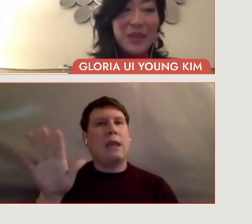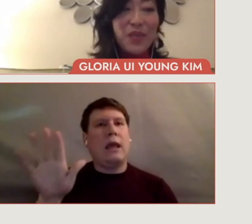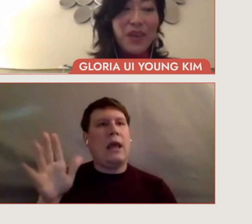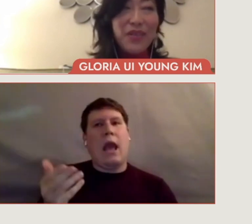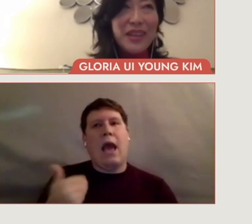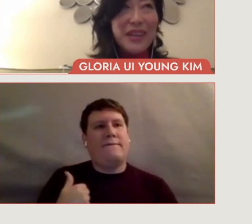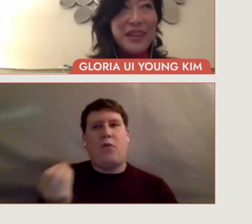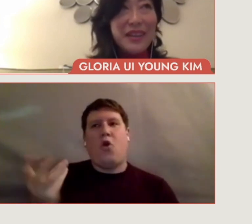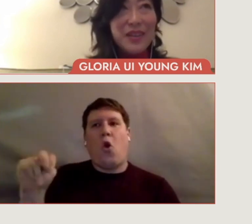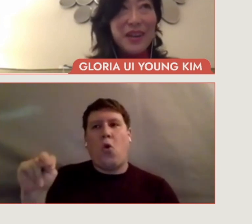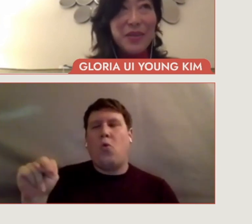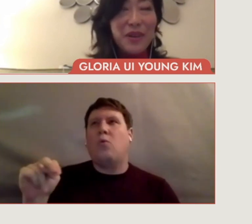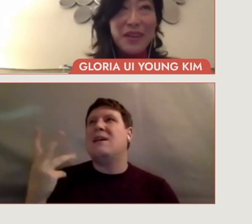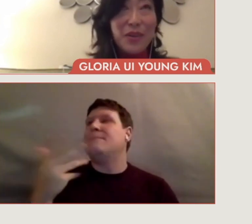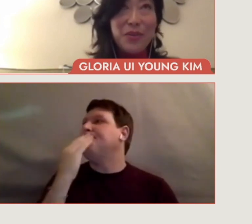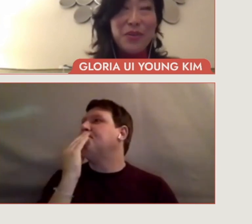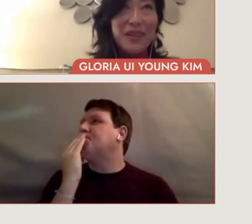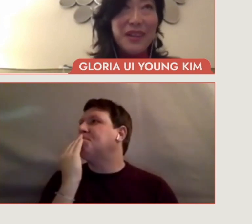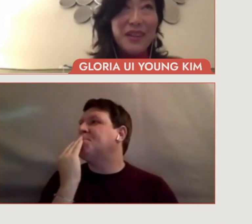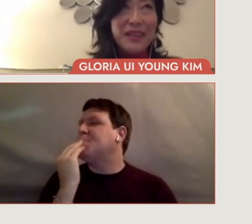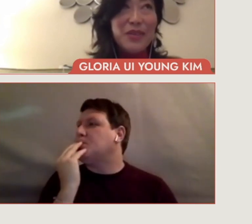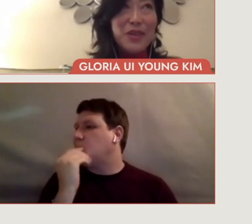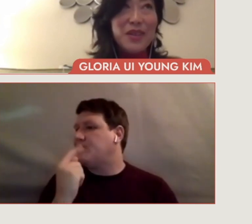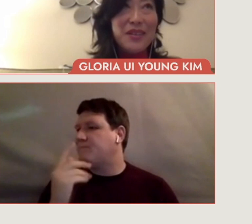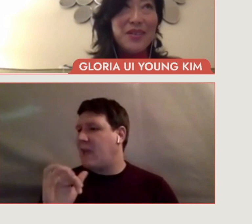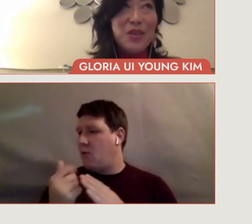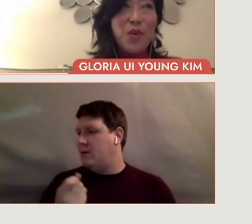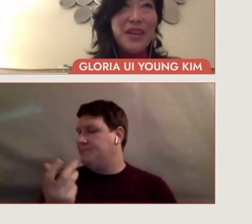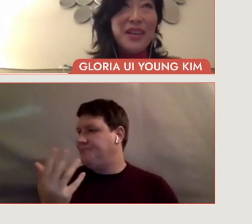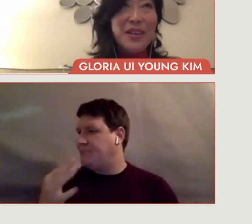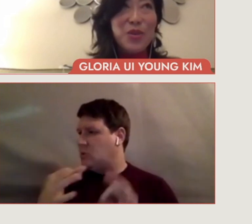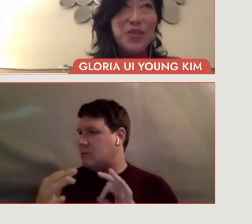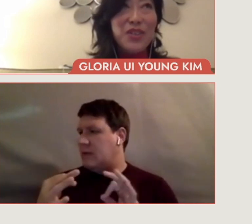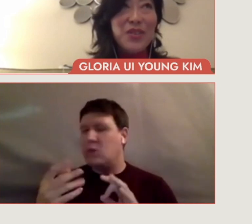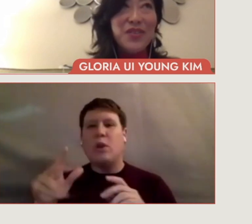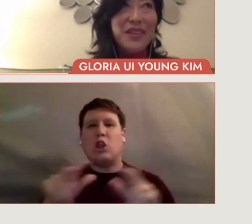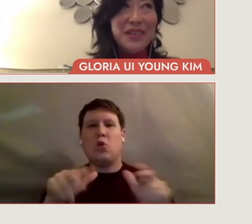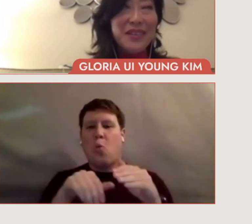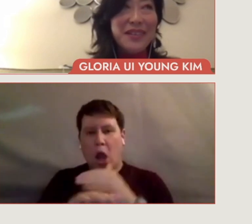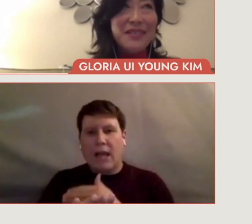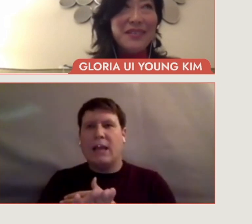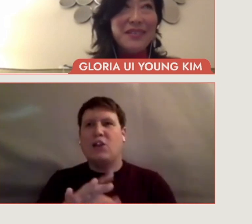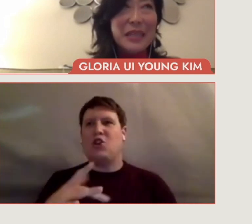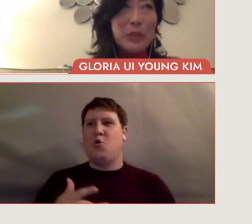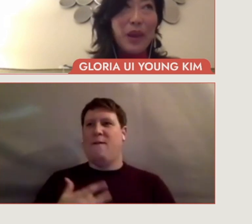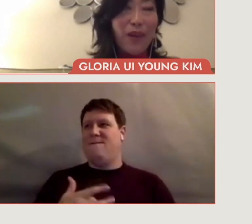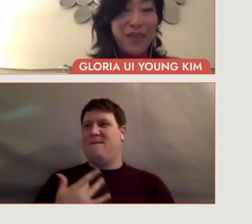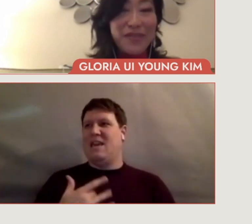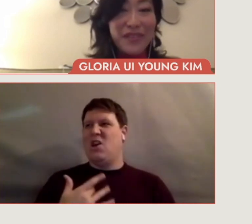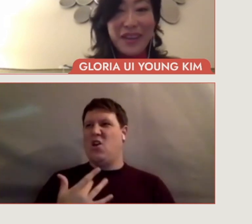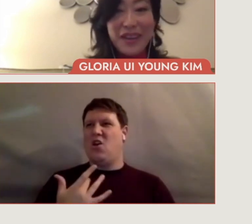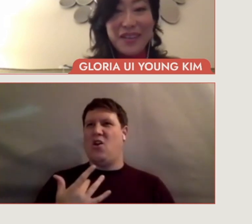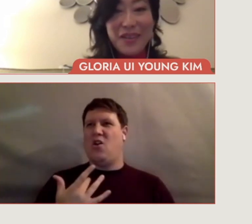like it's a very like, I don't, you know, like there's you walk in and you can just feel the despair